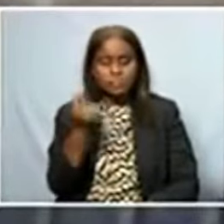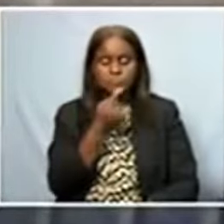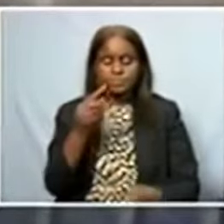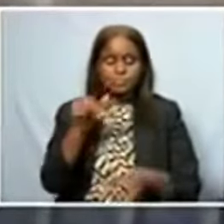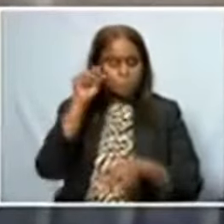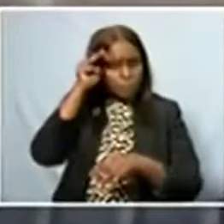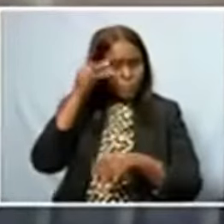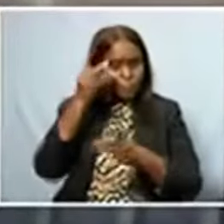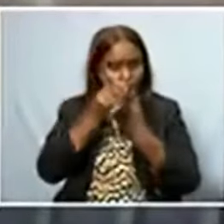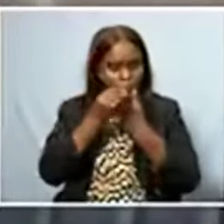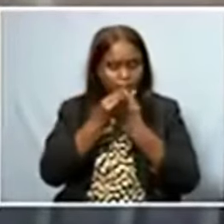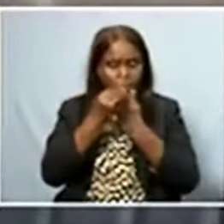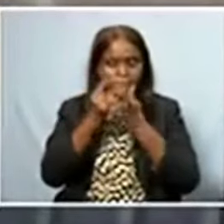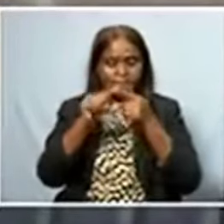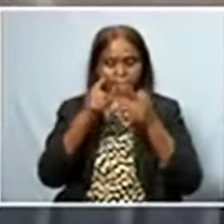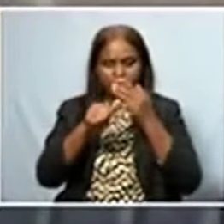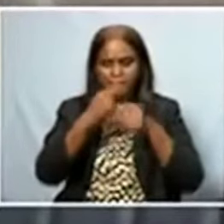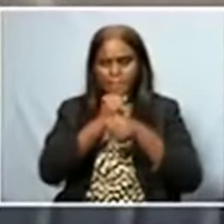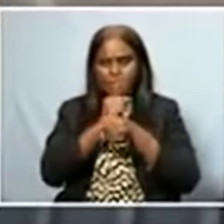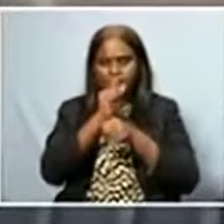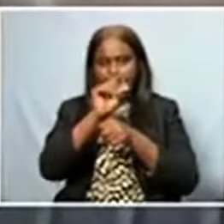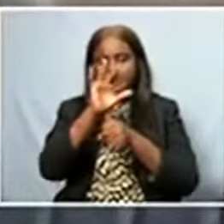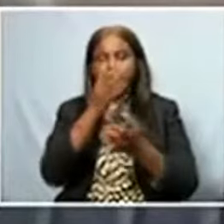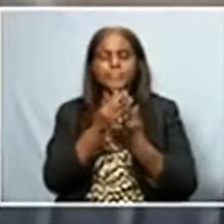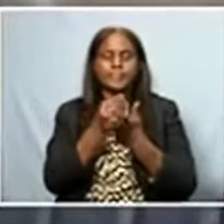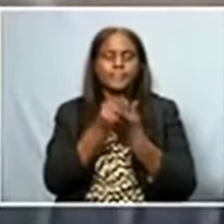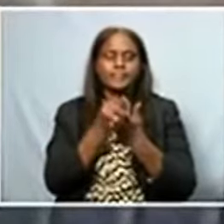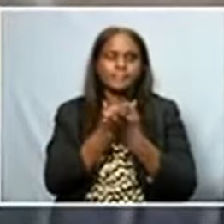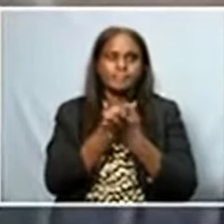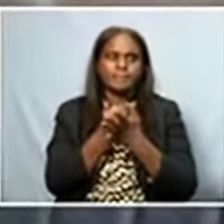of Finance to ensure that the funding